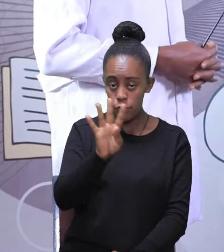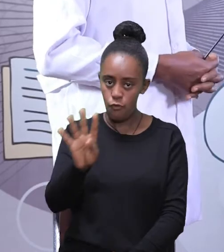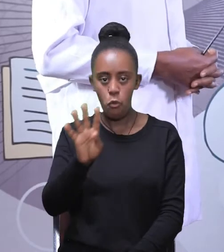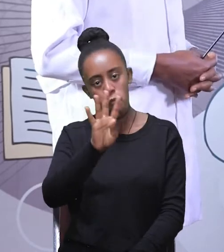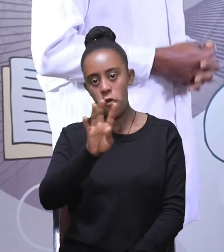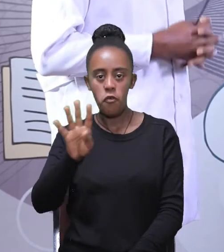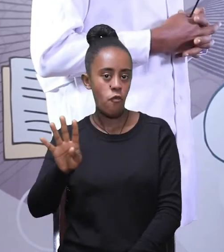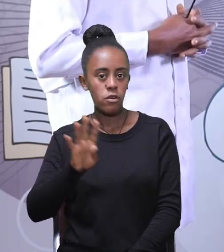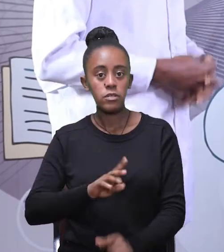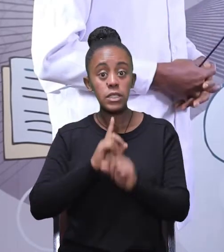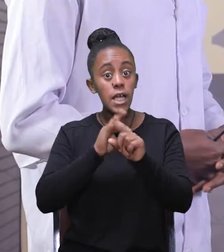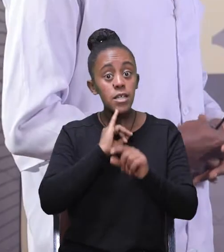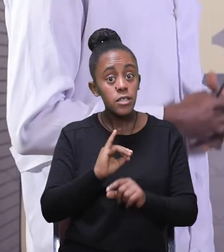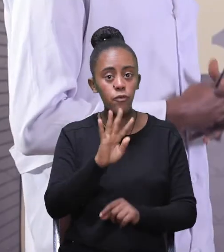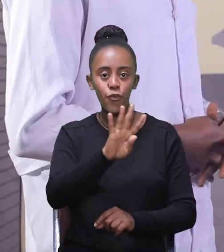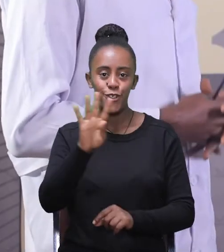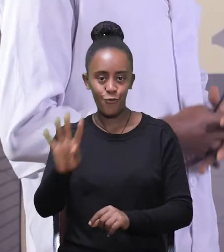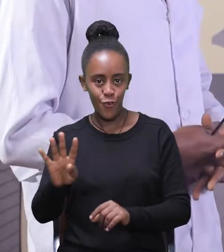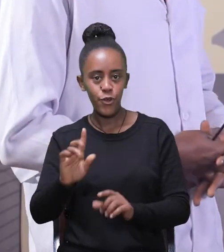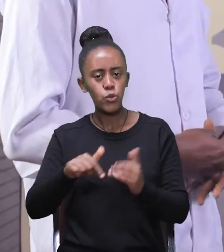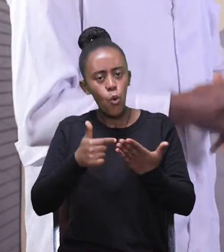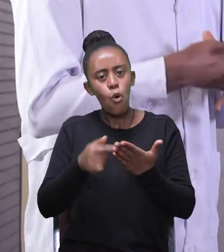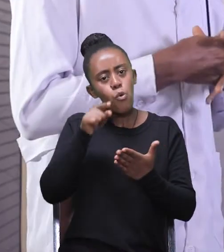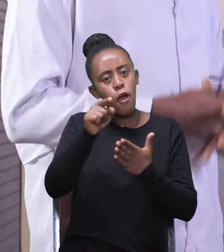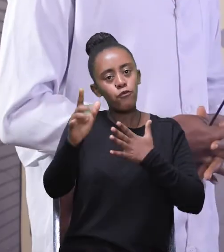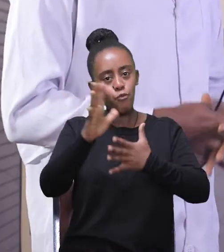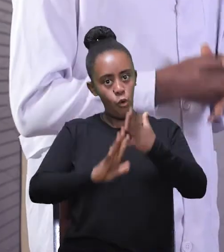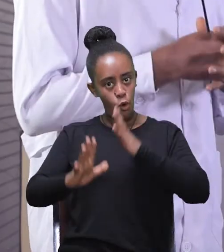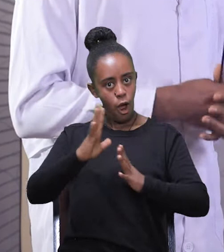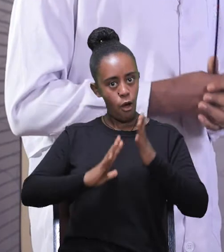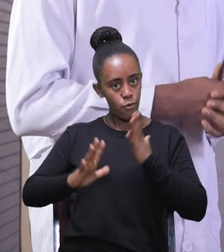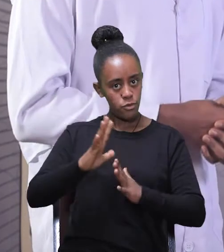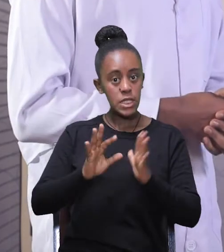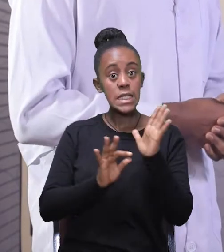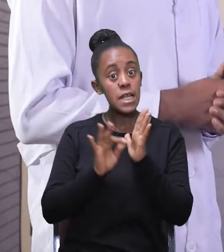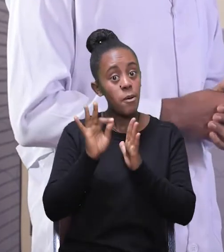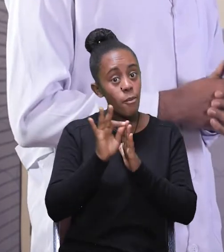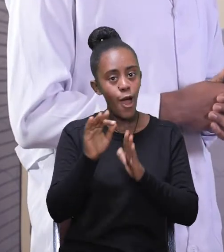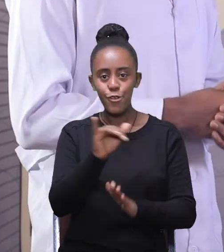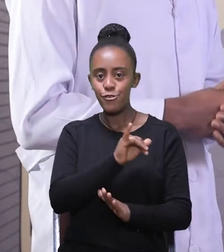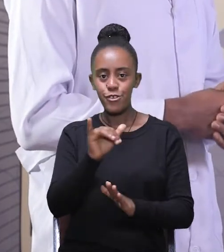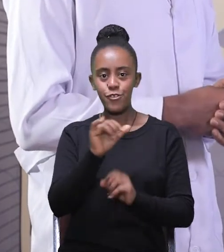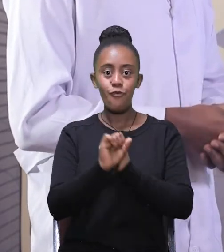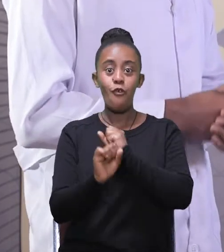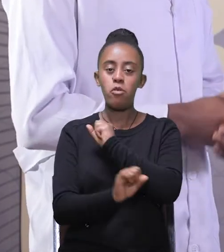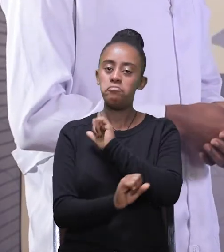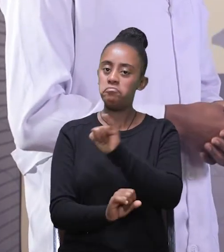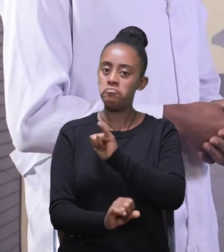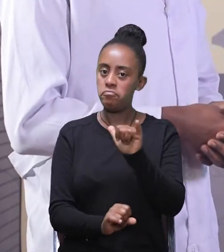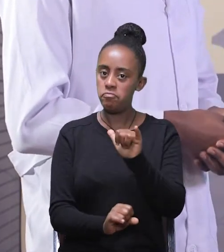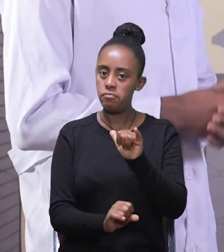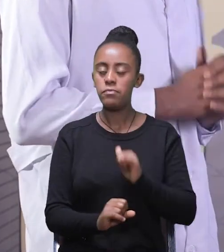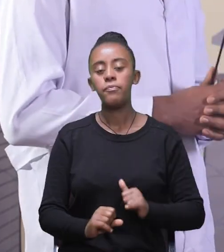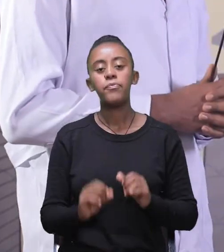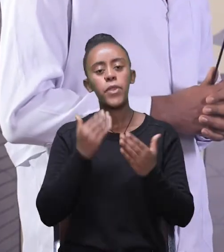The answer is 44. So you have to pronounce the number by this form. You have to pronounce the number by this